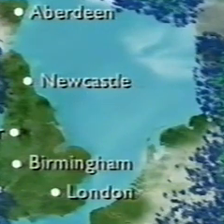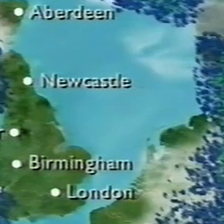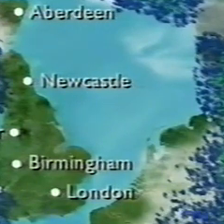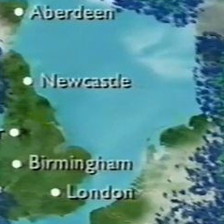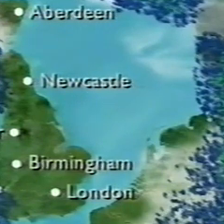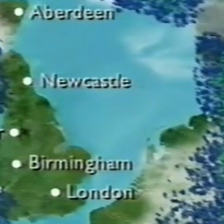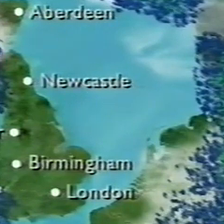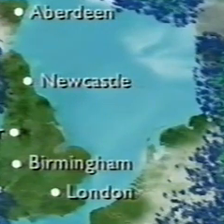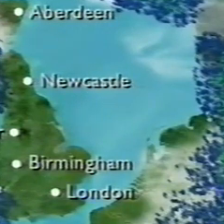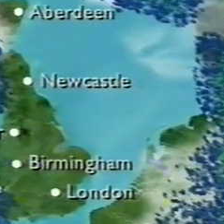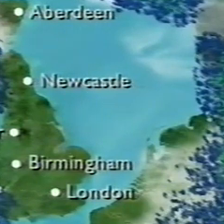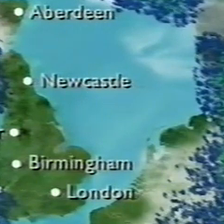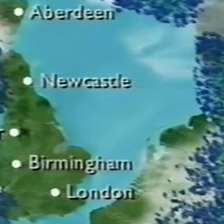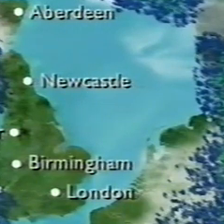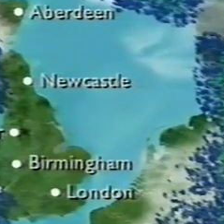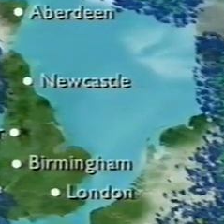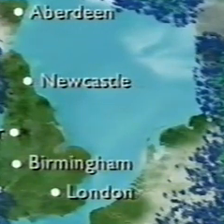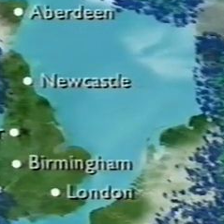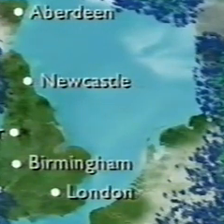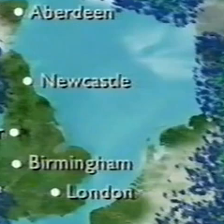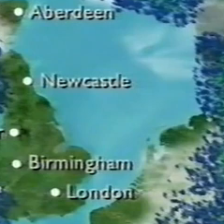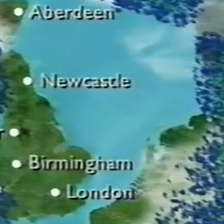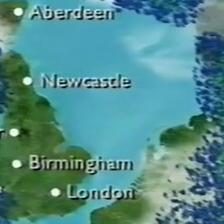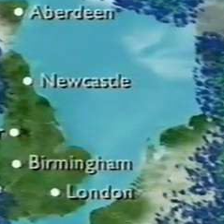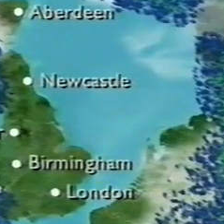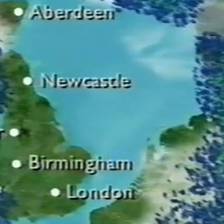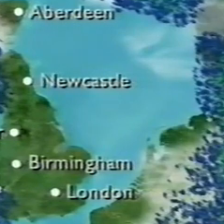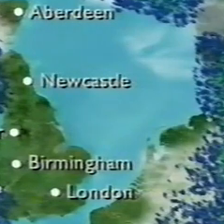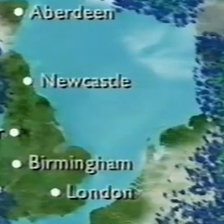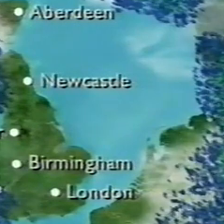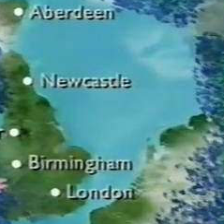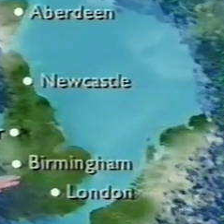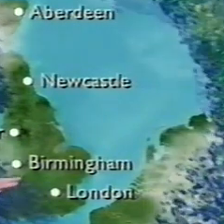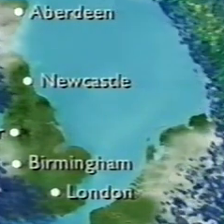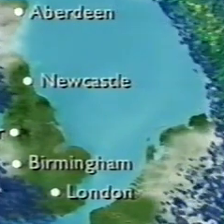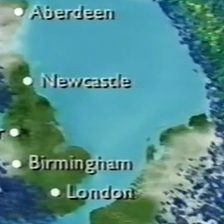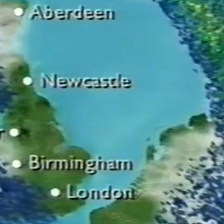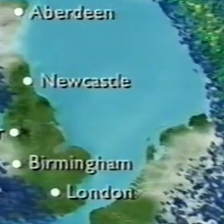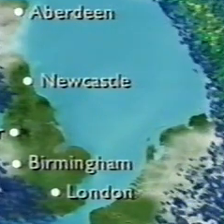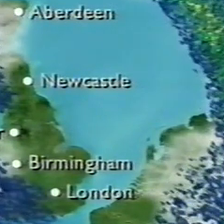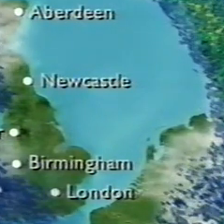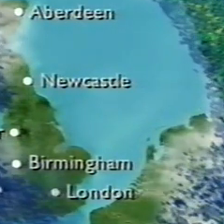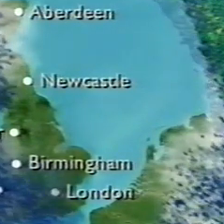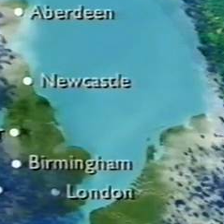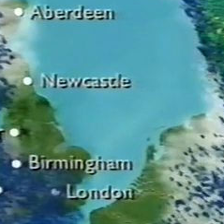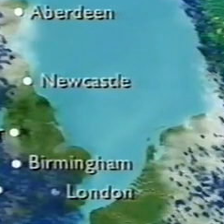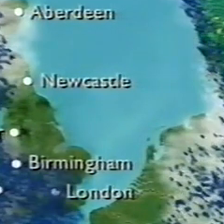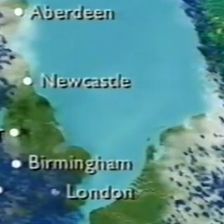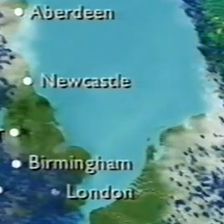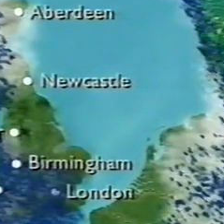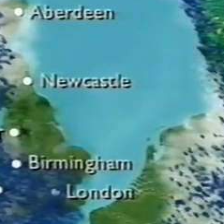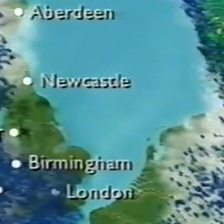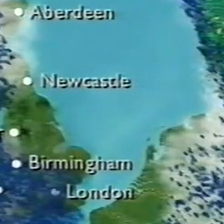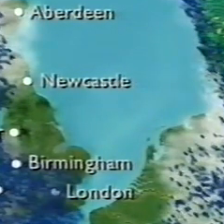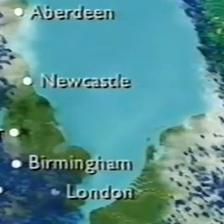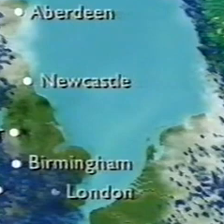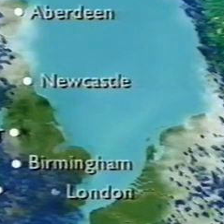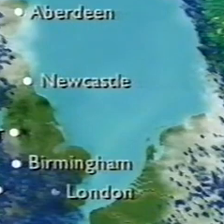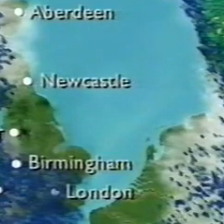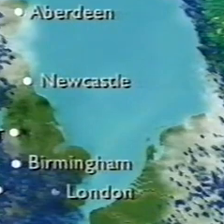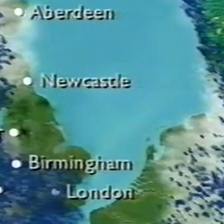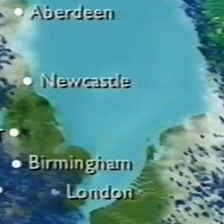the Northern Isles and a curl of cloud and rain coming down into western Scotland and Northern Ireland. Also, some outbreaks of rain working their way across Wales, central